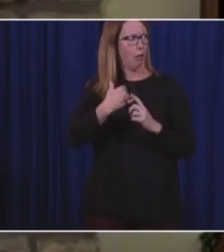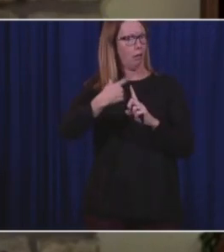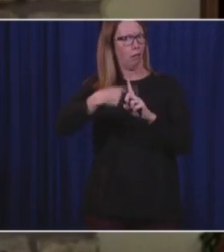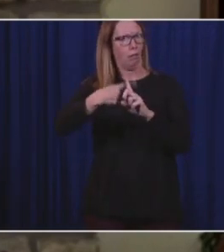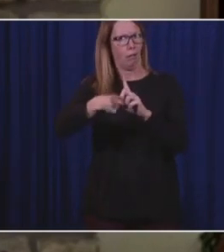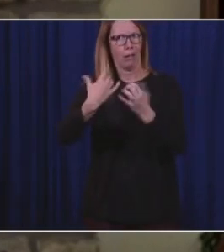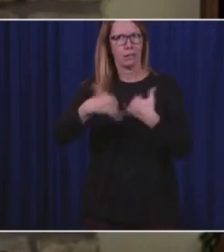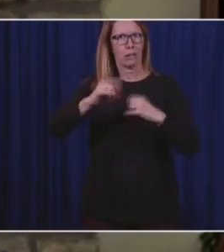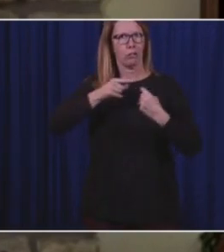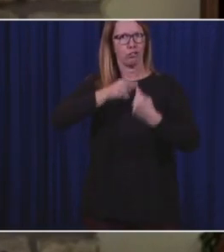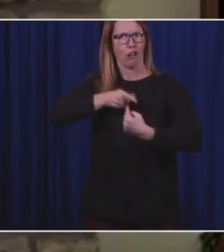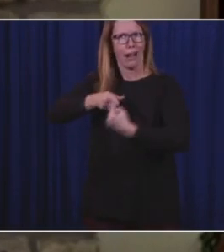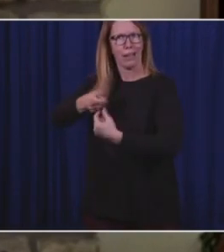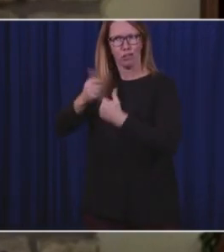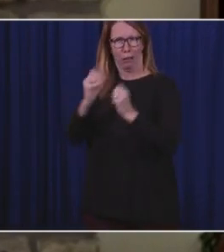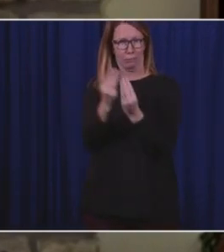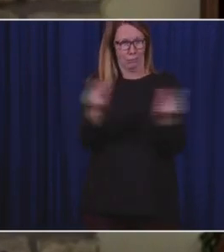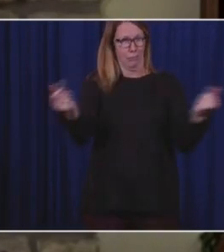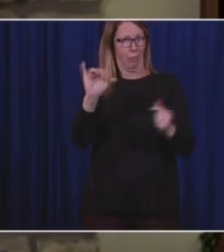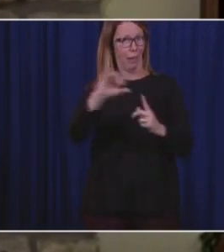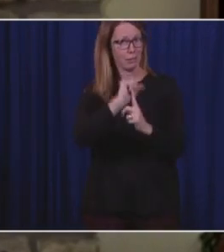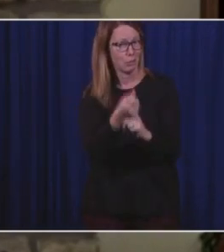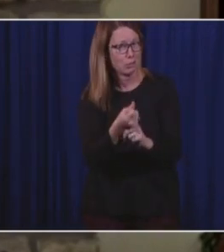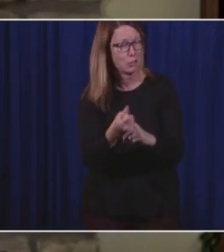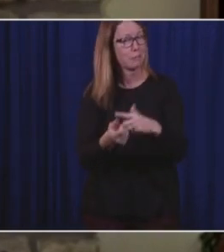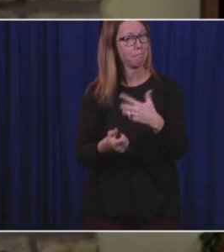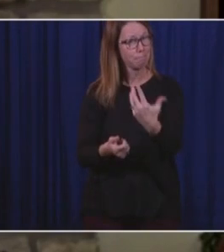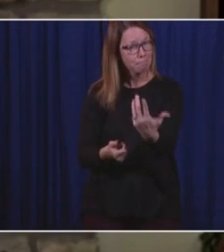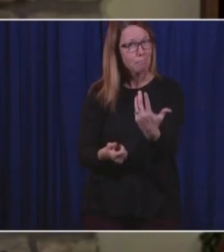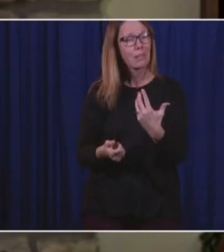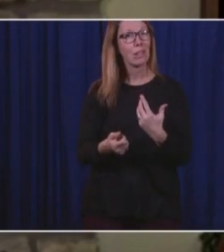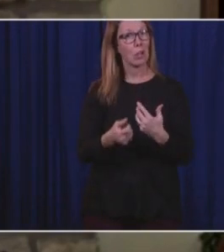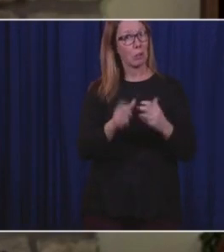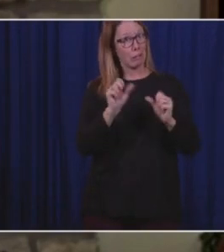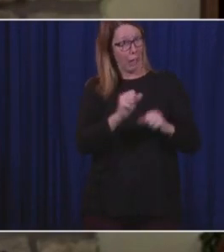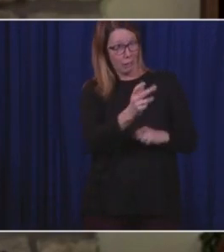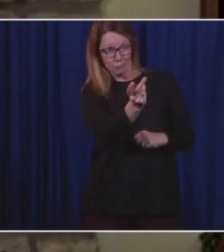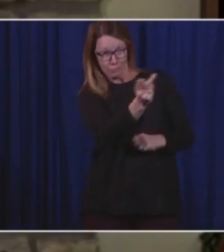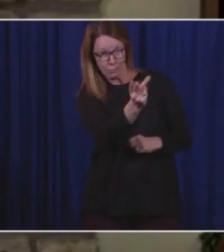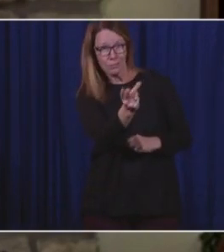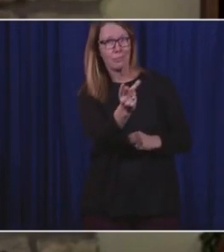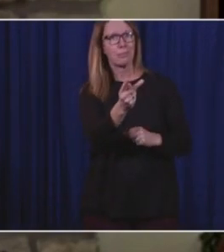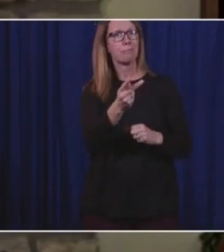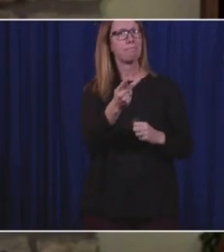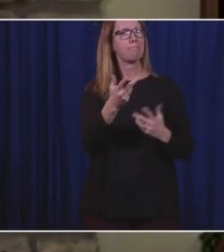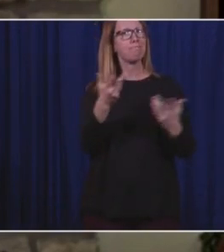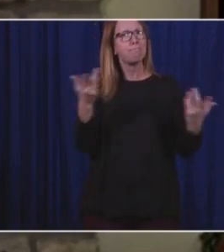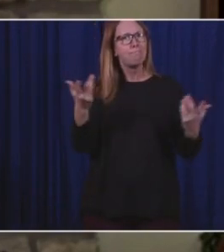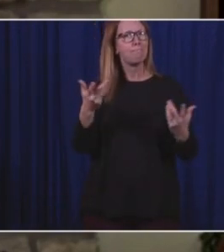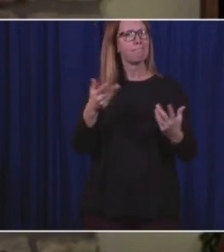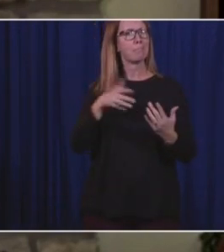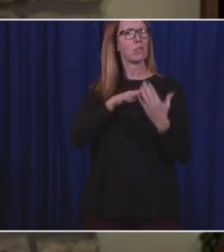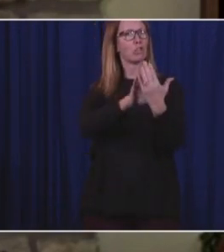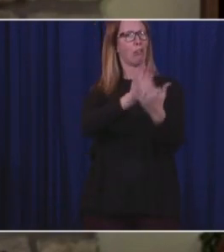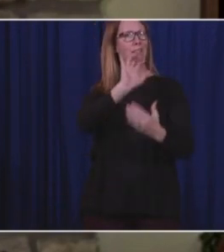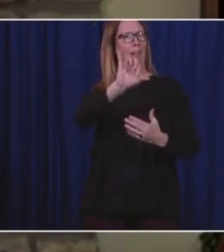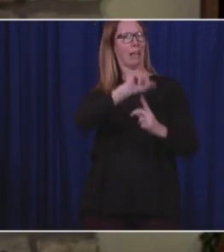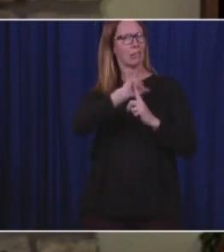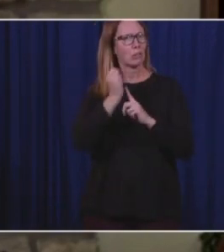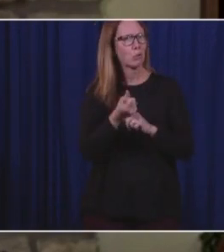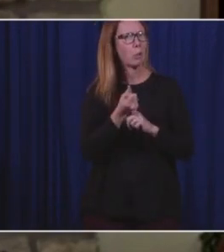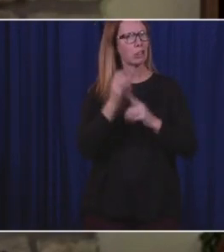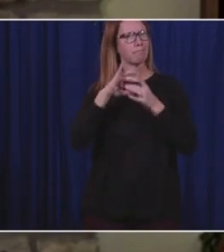still struggling to deal with that situation. So if either of you could just address the fact that those claims do continue to go up, and